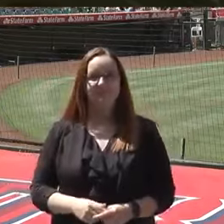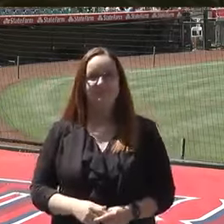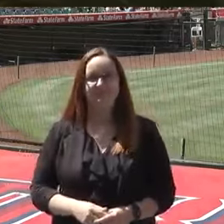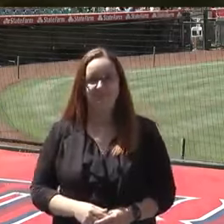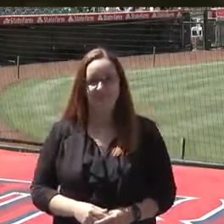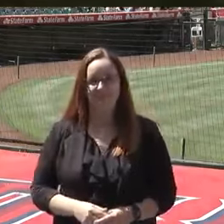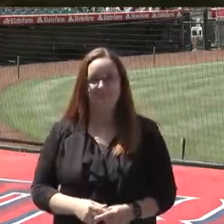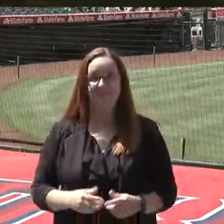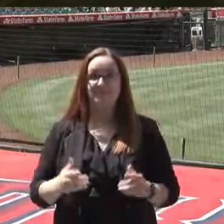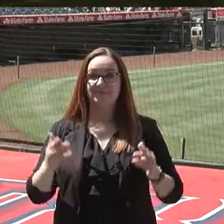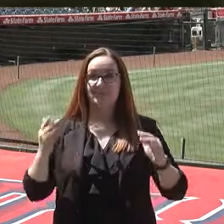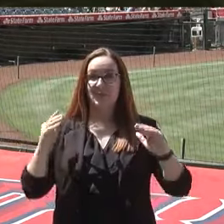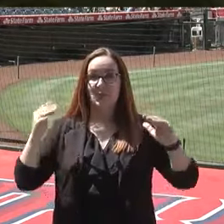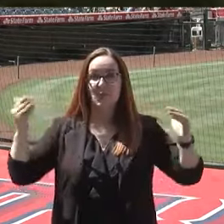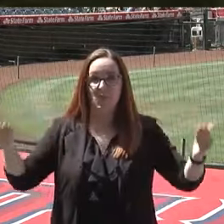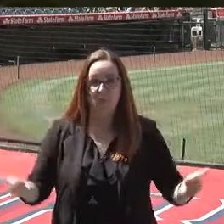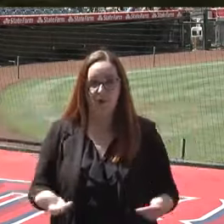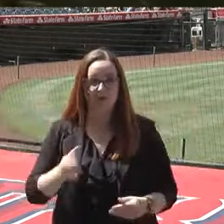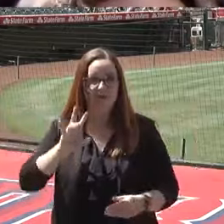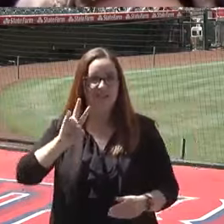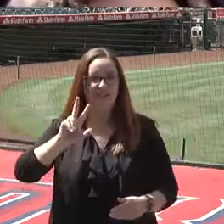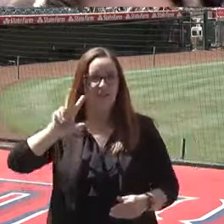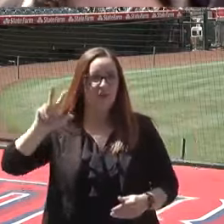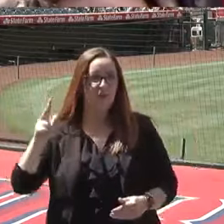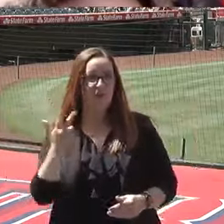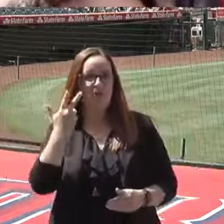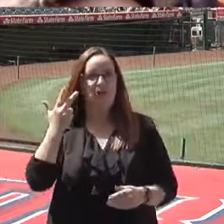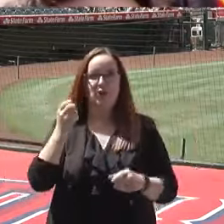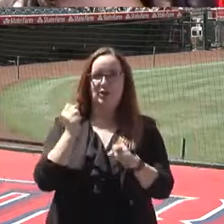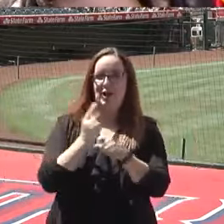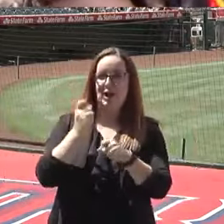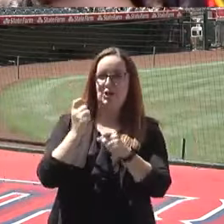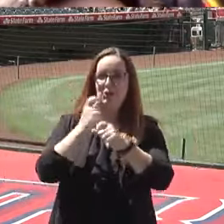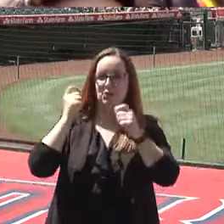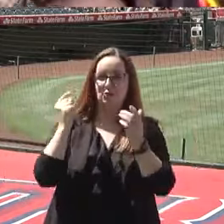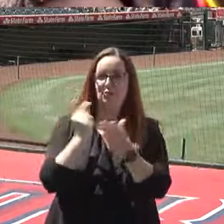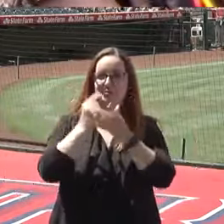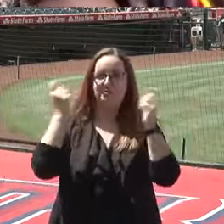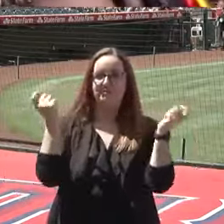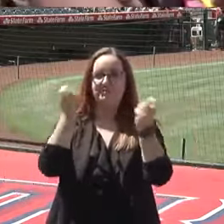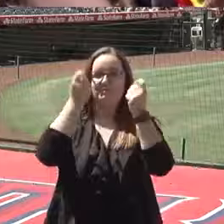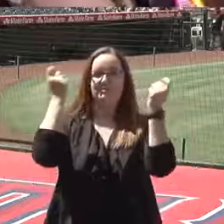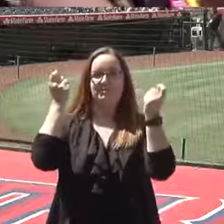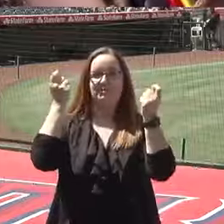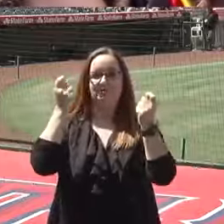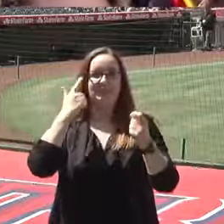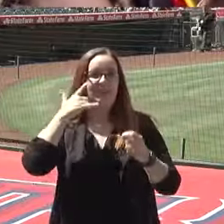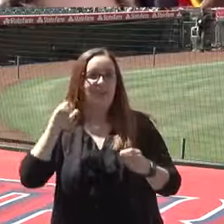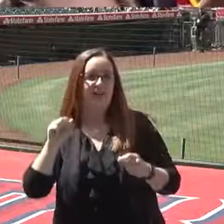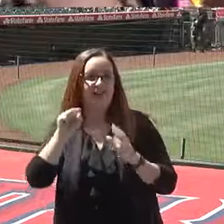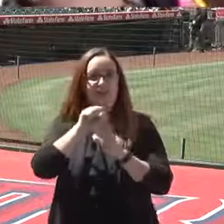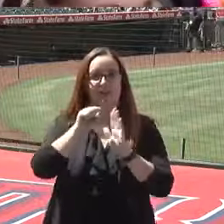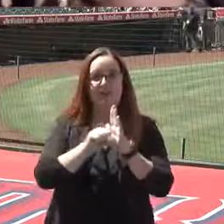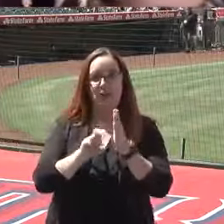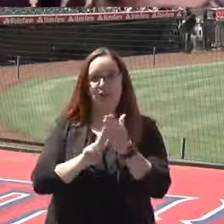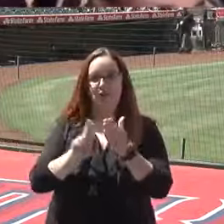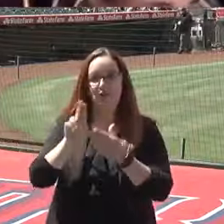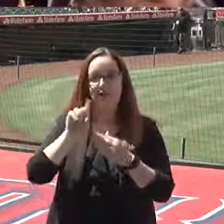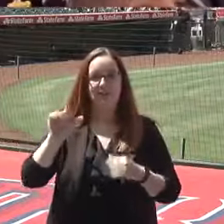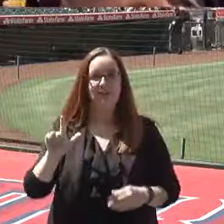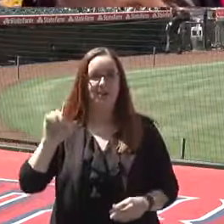I welcome you to the 73rd Annual Commencement Celebration of California State University, Long